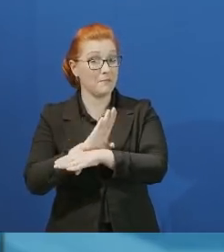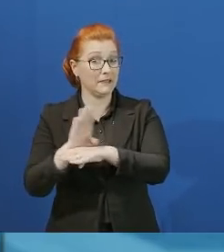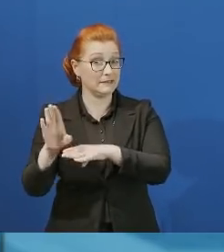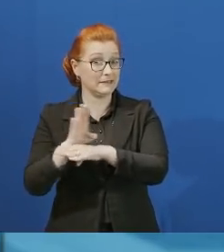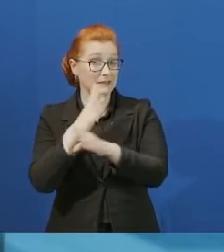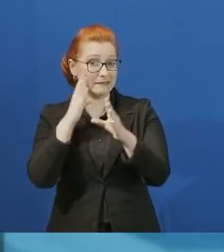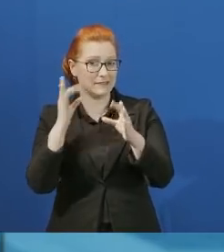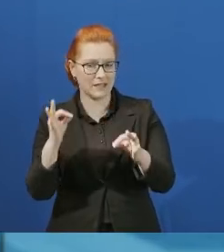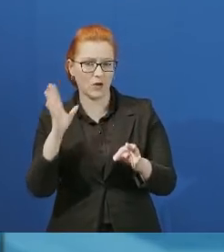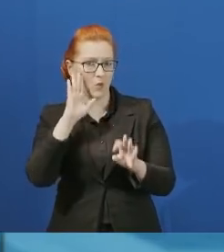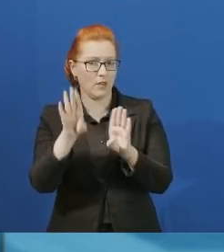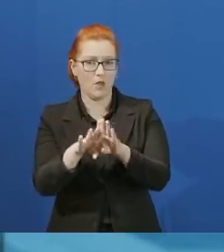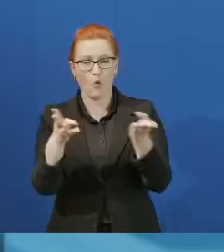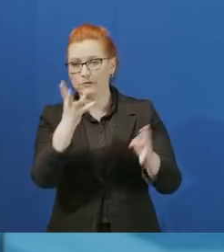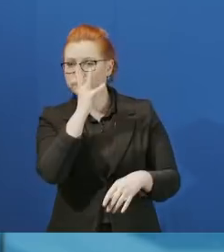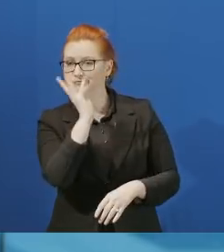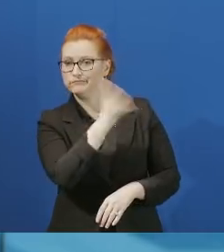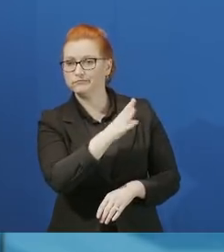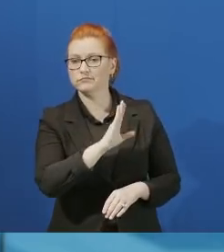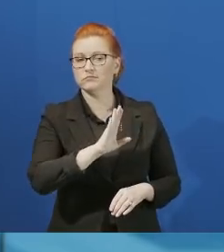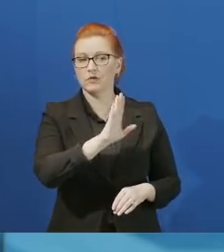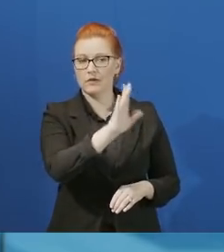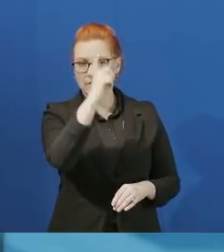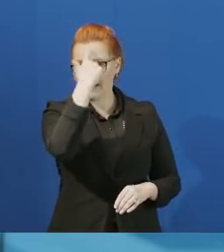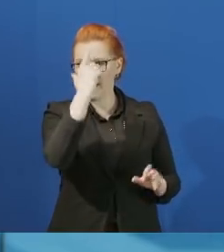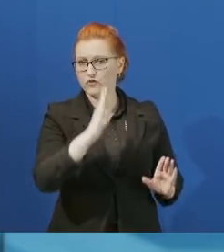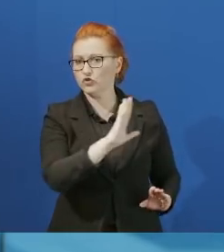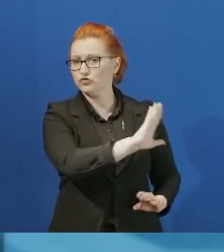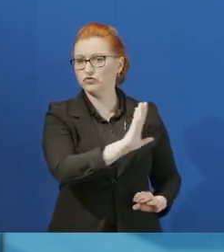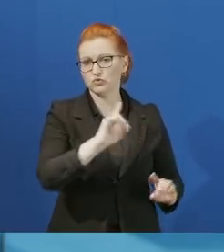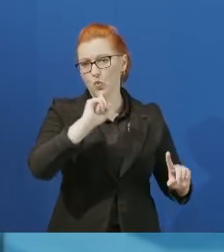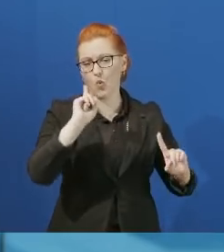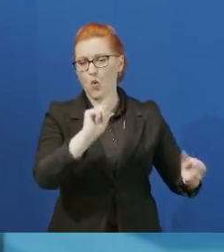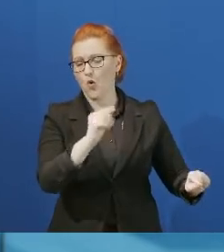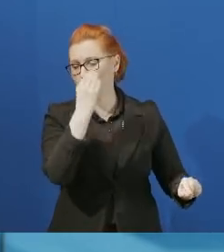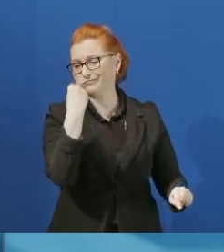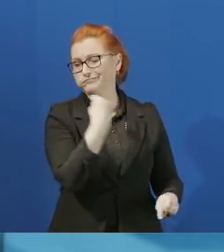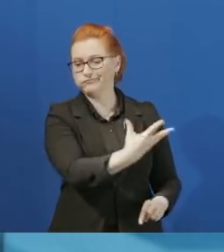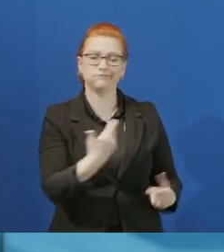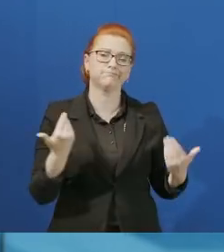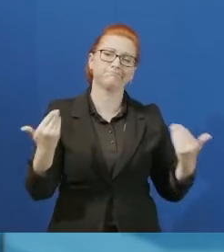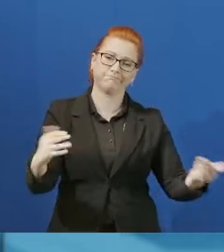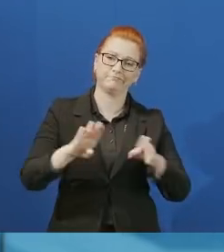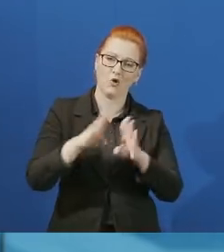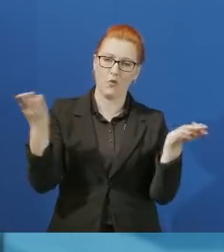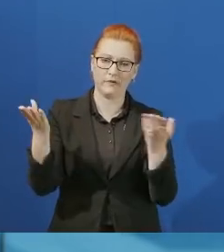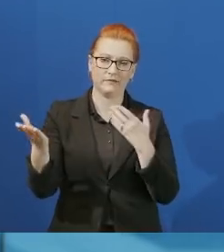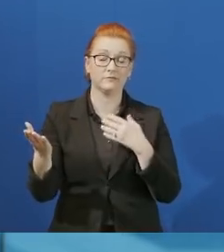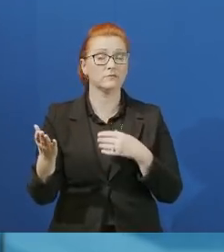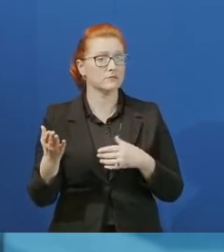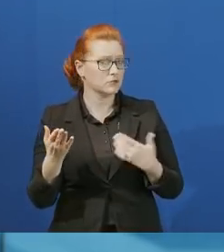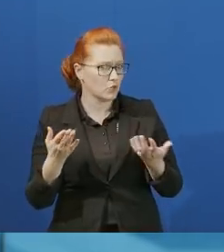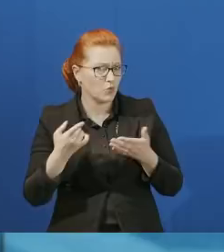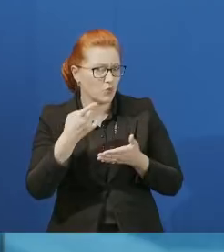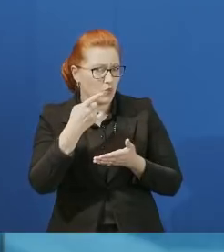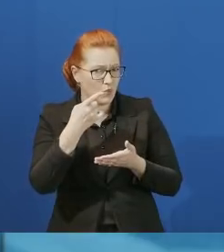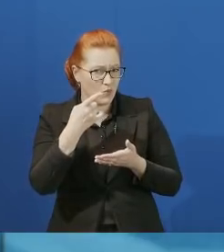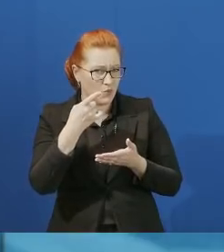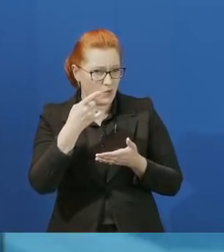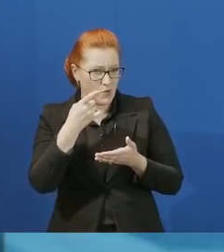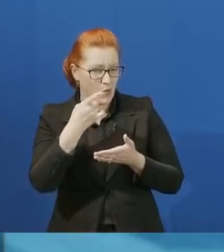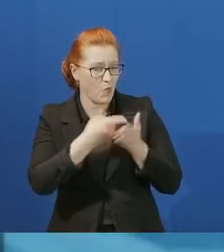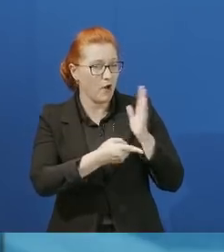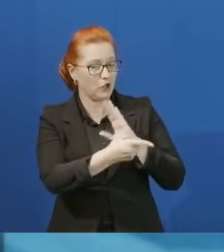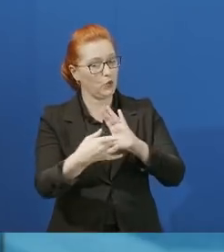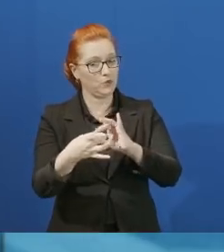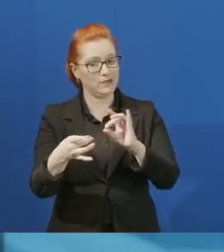What do you say to those businesses, those restaurants? And a follow-up question to that, what do you say to the small businesses that you're telling